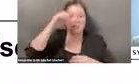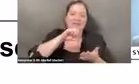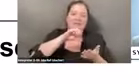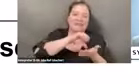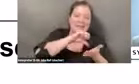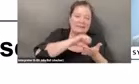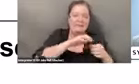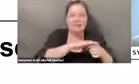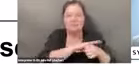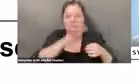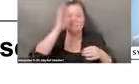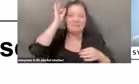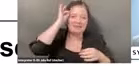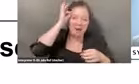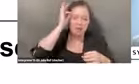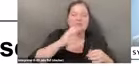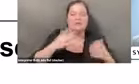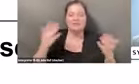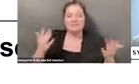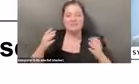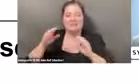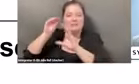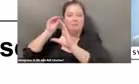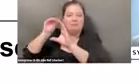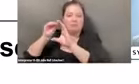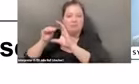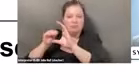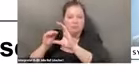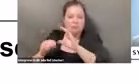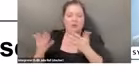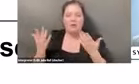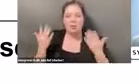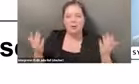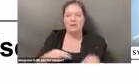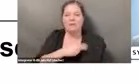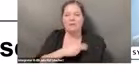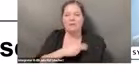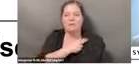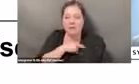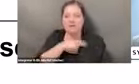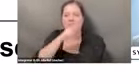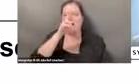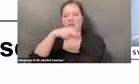20 countries in Europe, like Malta, Norway, and Czechoslovakia.